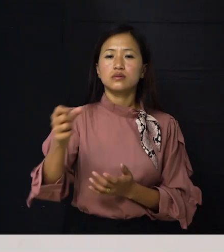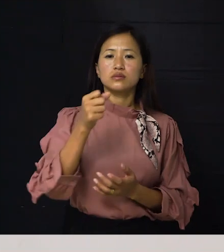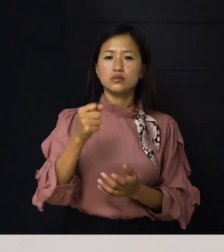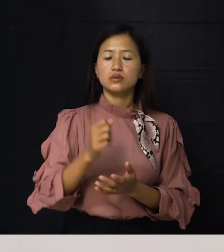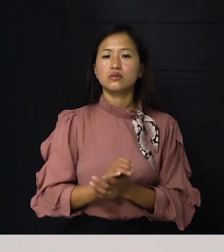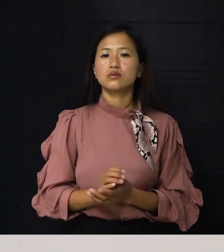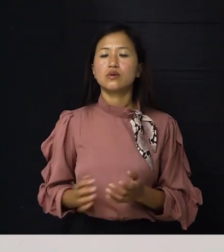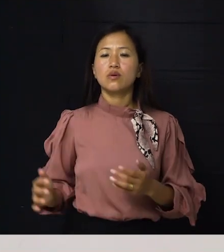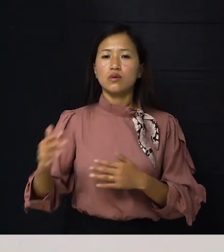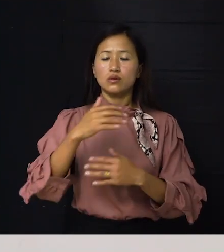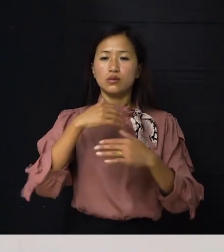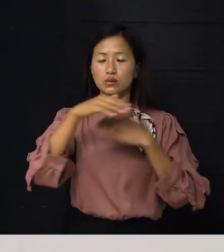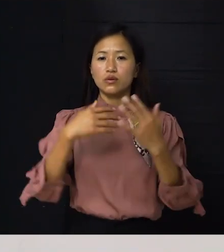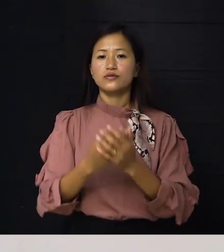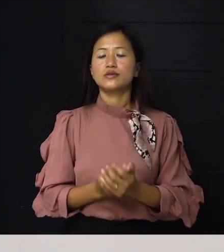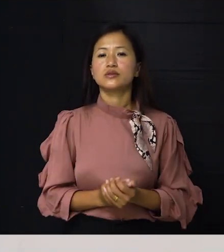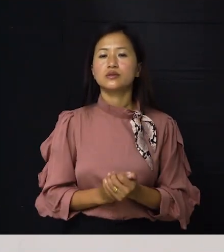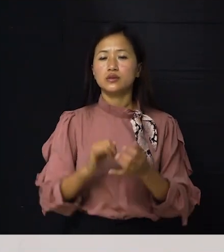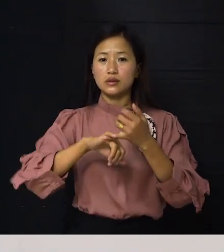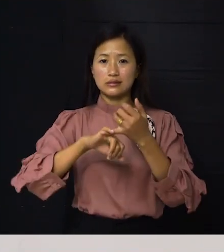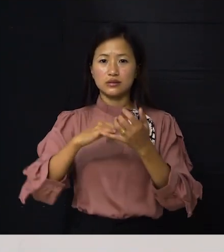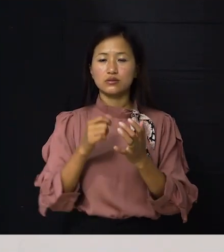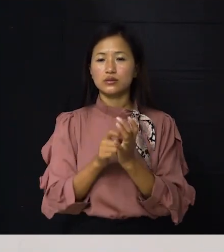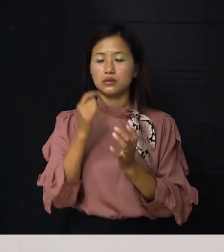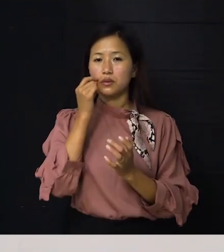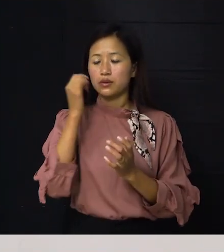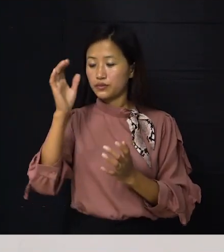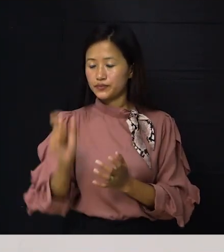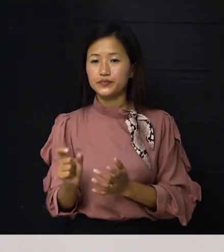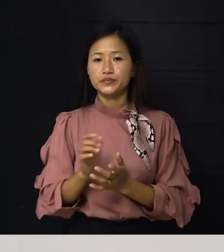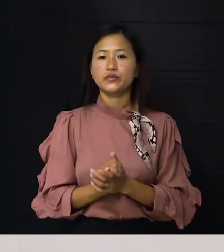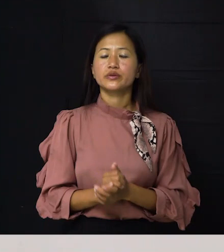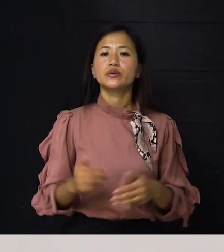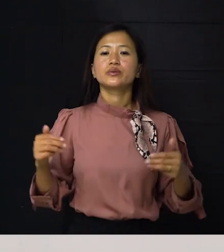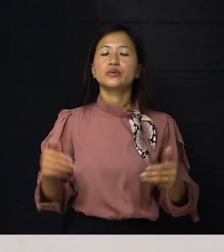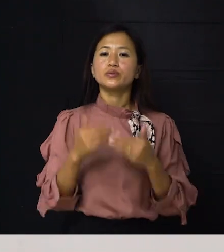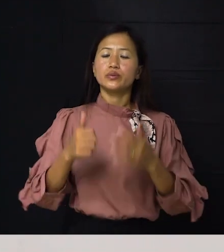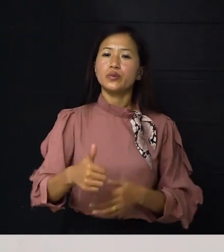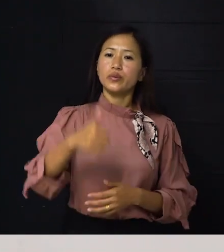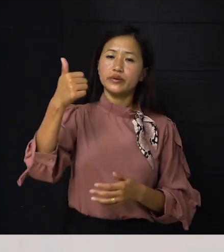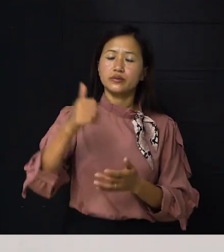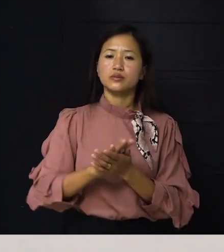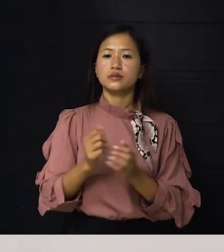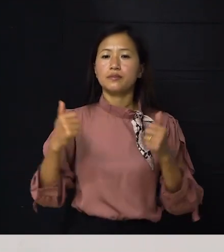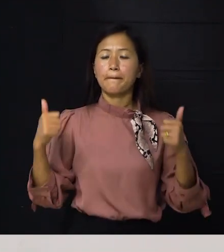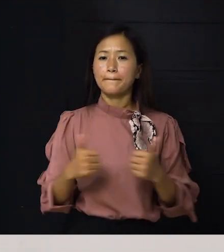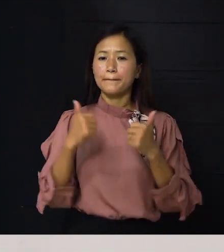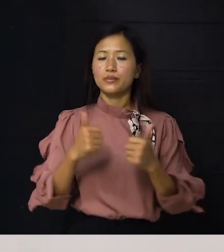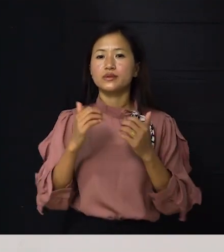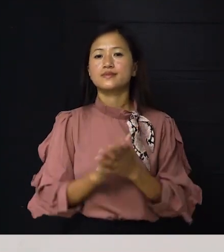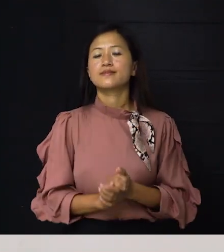over Sher Shah Suri. And how he did that? By winning the battle. So So this time, earlier Shershah Suri has